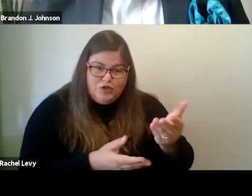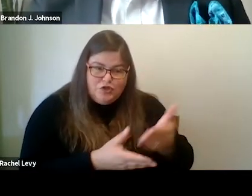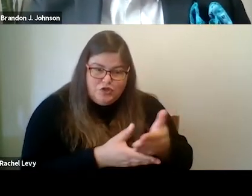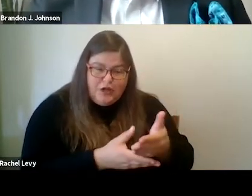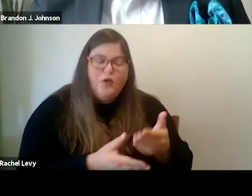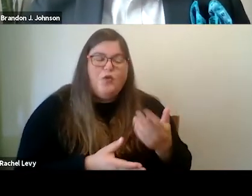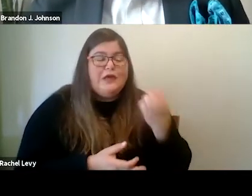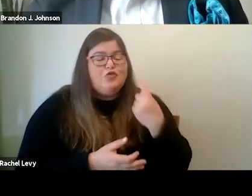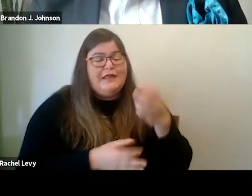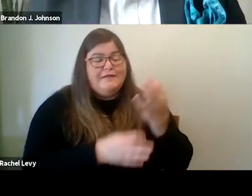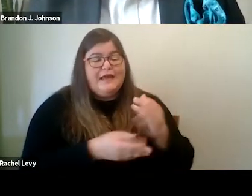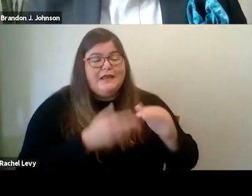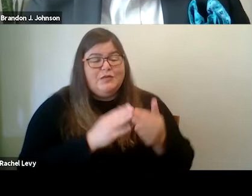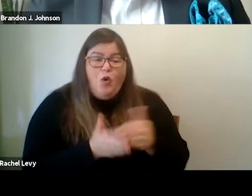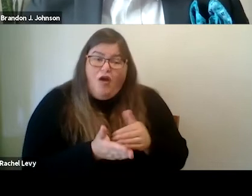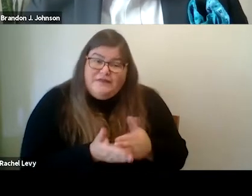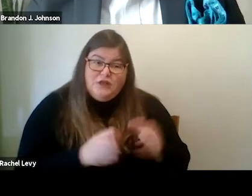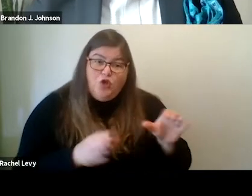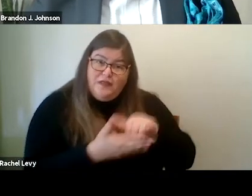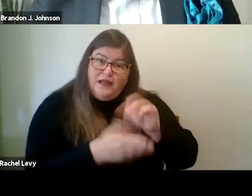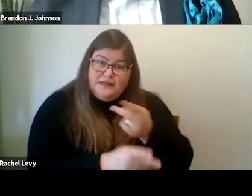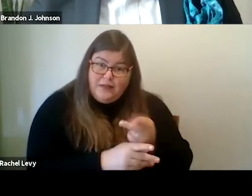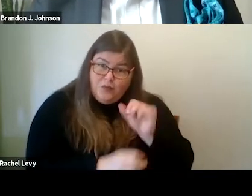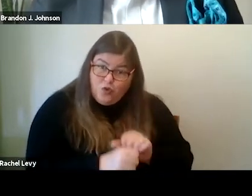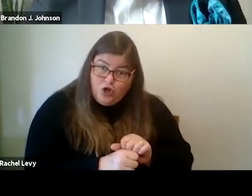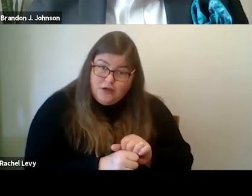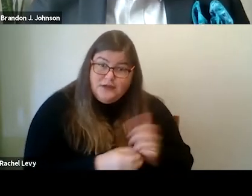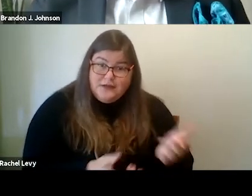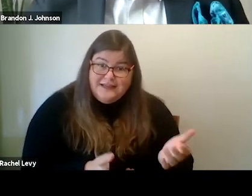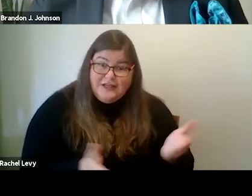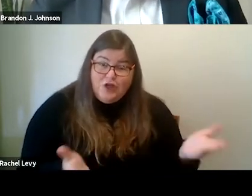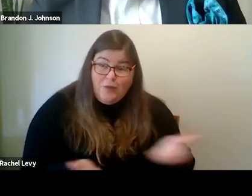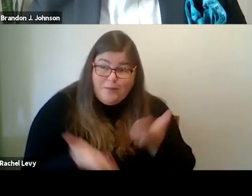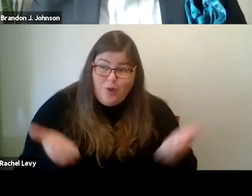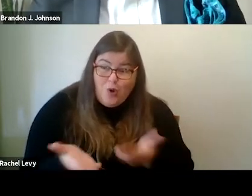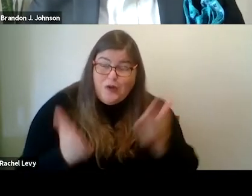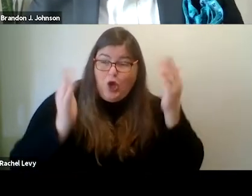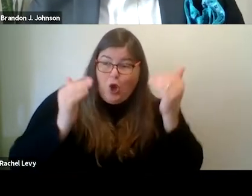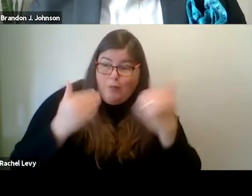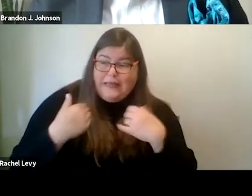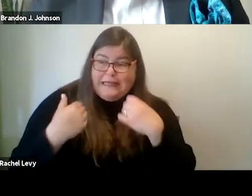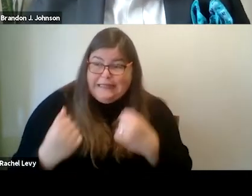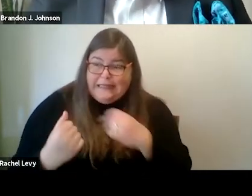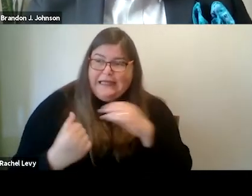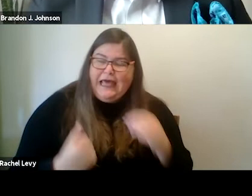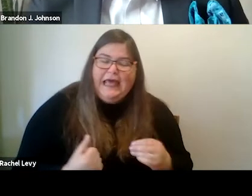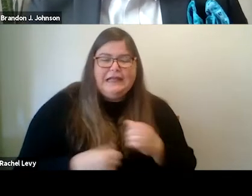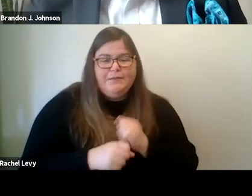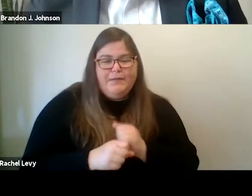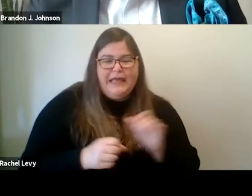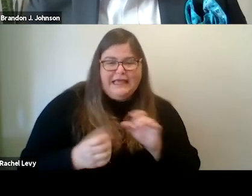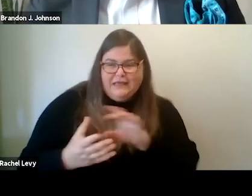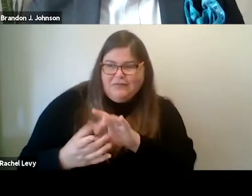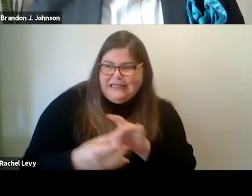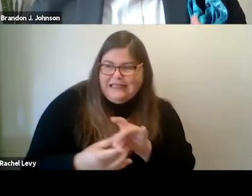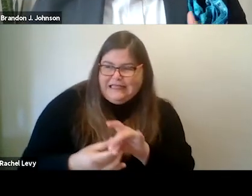are already doing this type of work in promoting hope and healing, and as well as making linkages